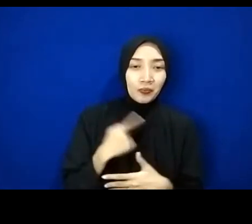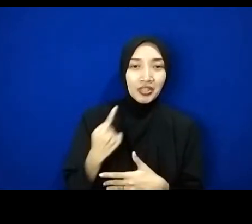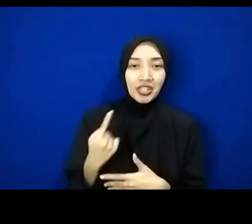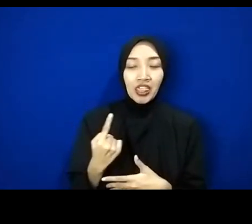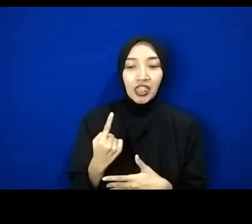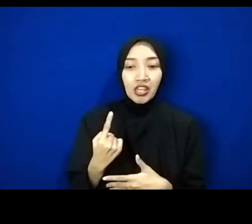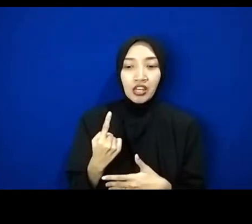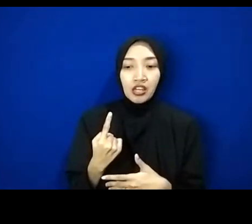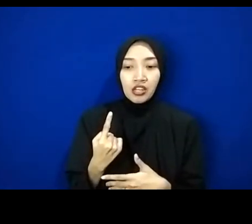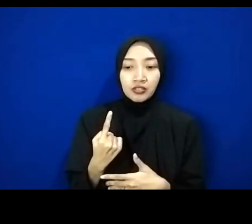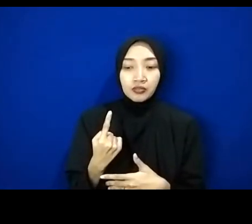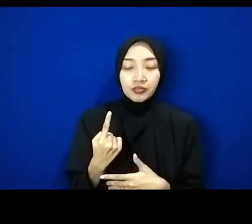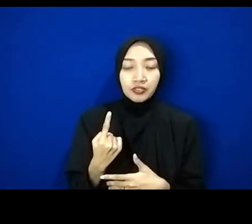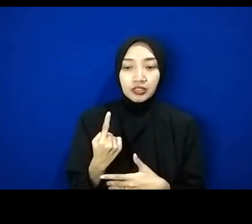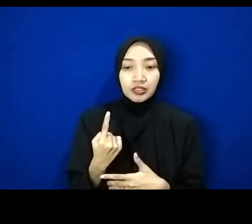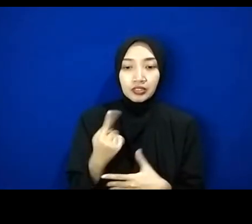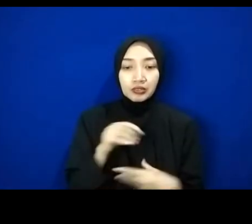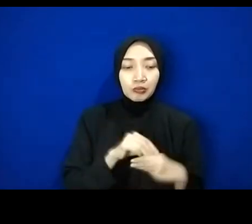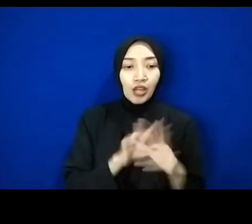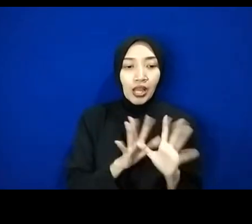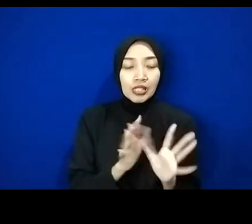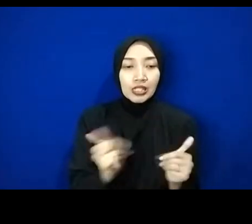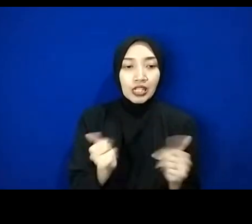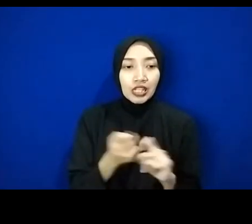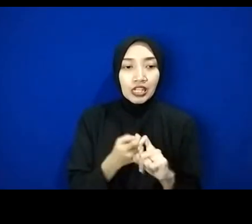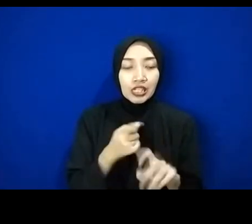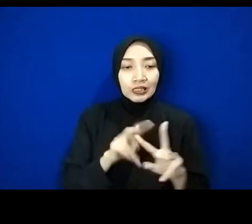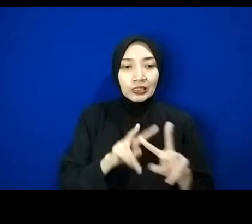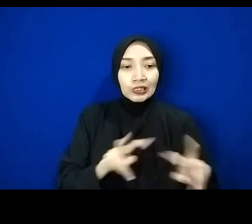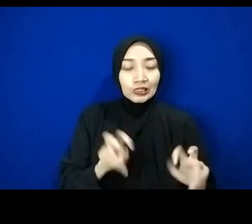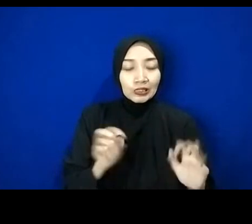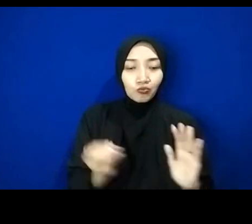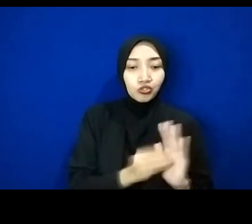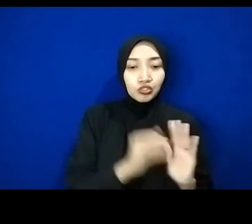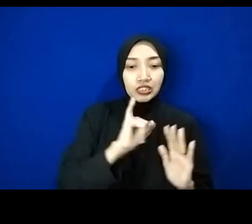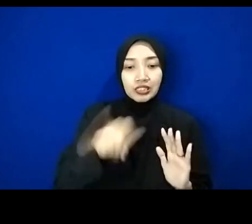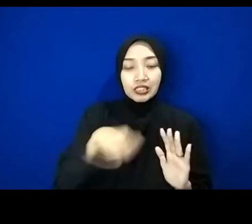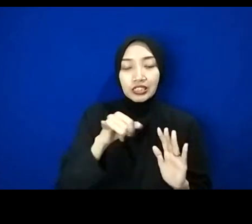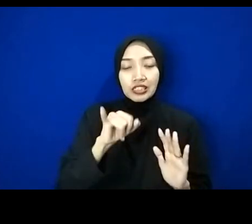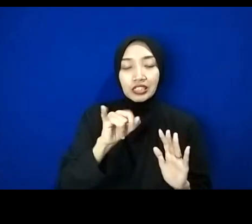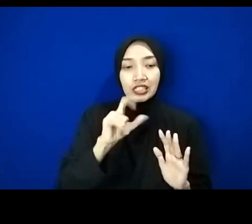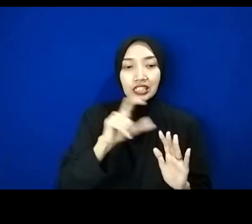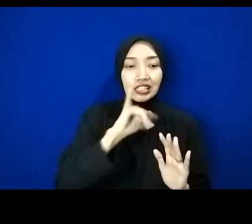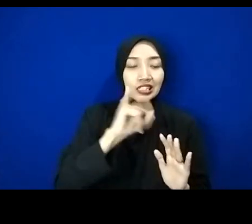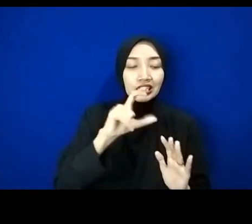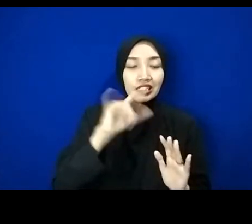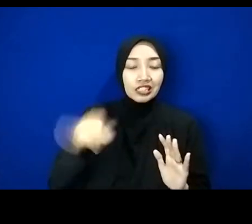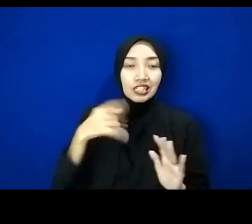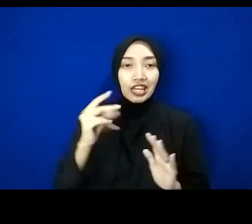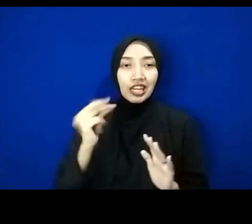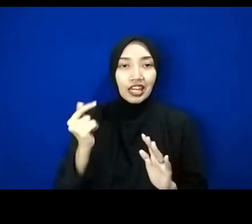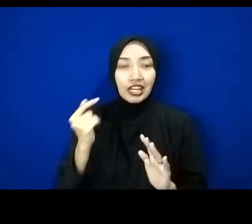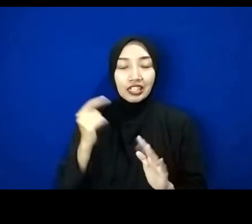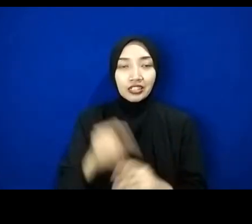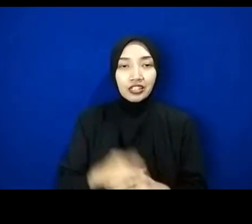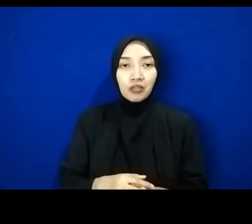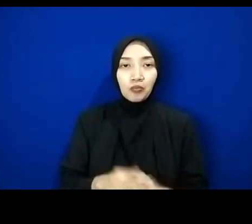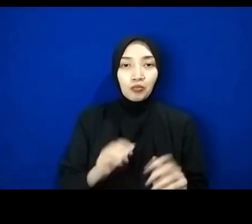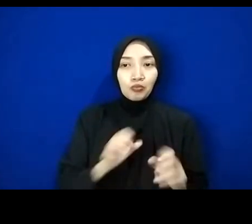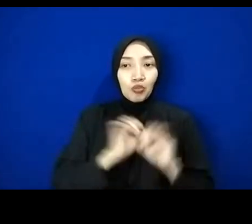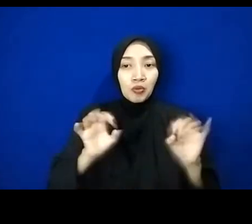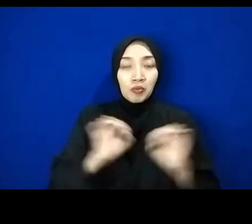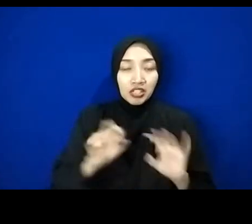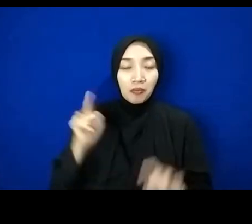result of the research from the ICJR or the publication from the ICJR. We use it as the sources of